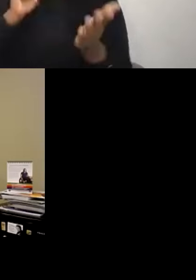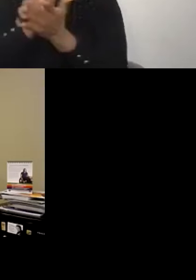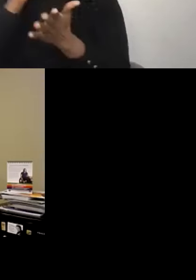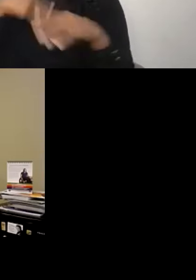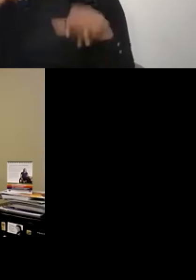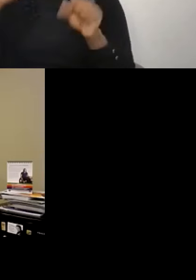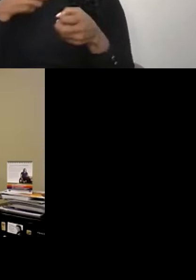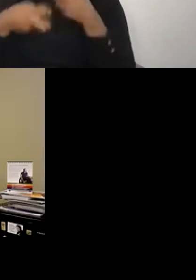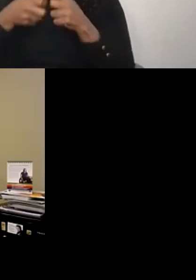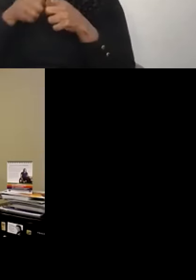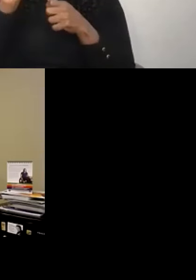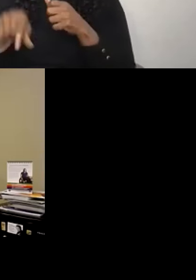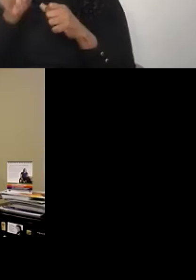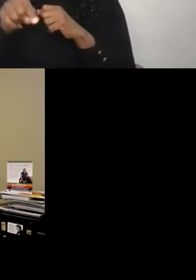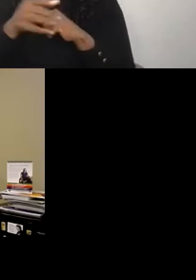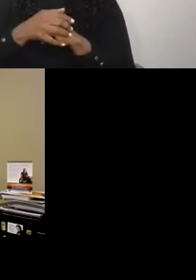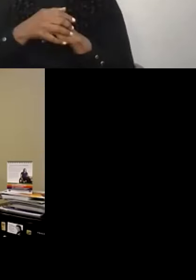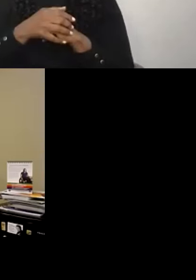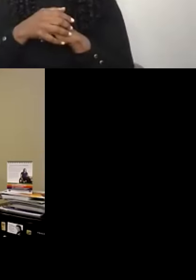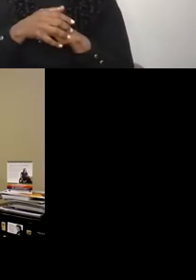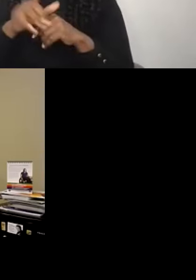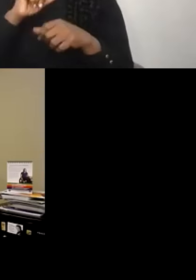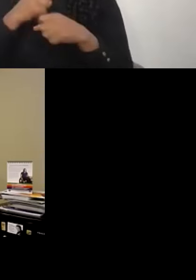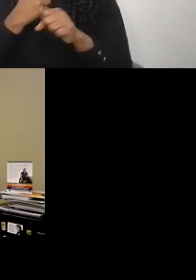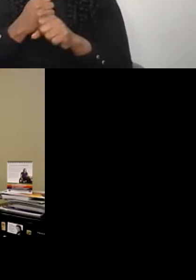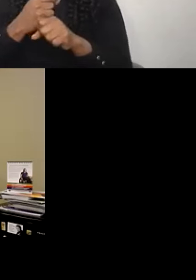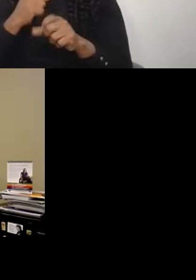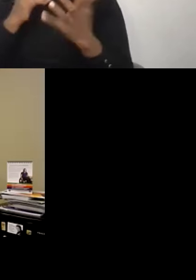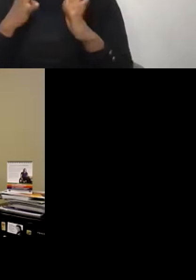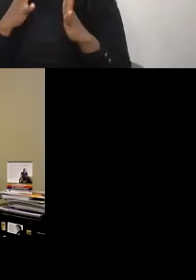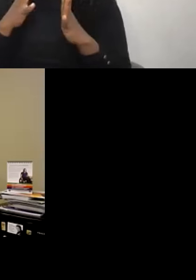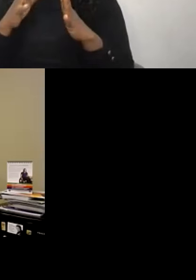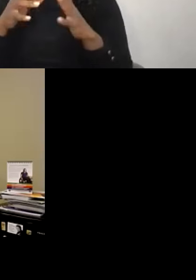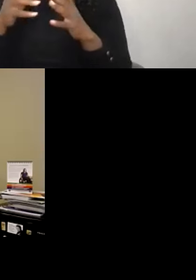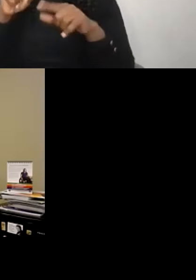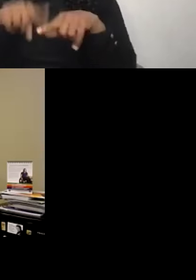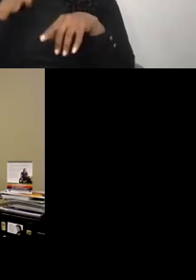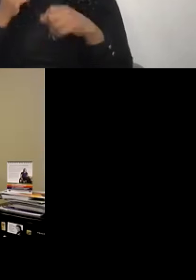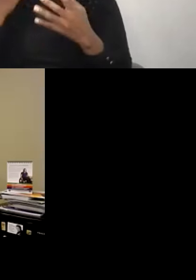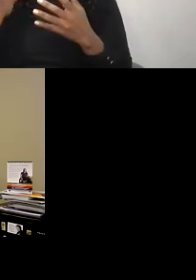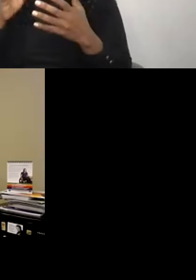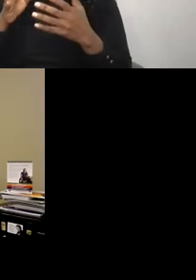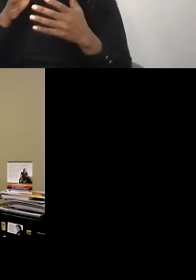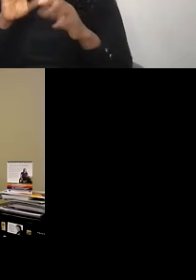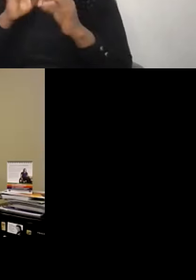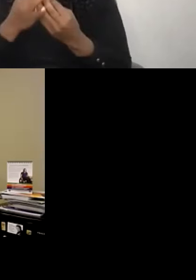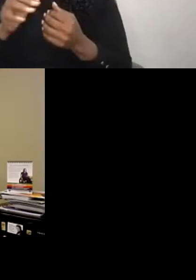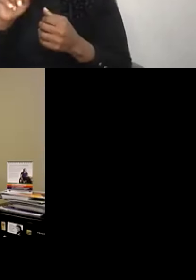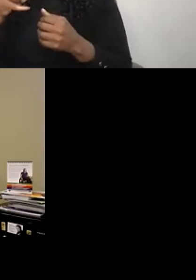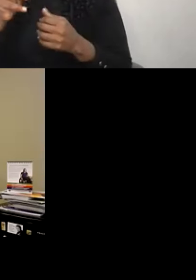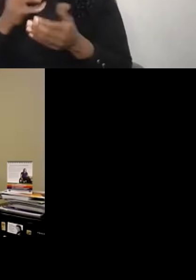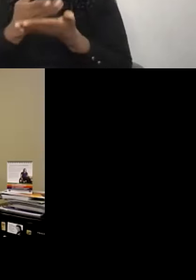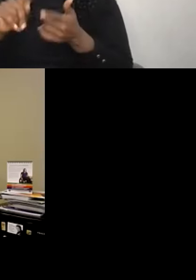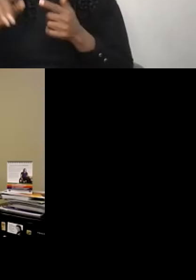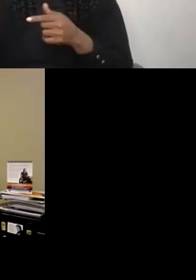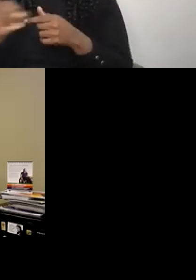the problem with this. It really creates a catch-22 for many families in that ADHD is often excluded from